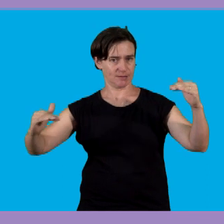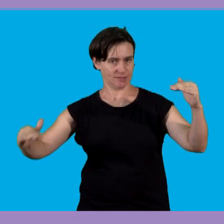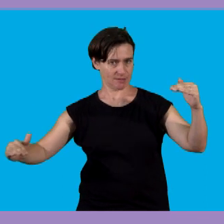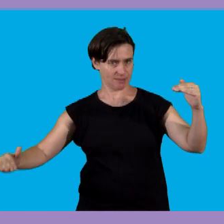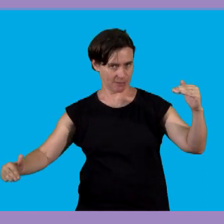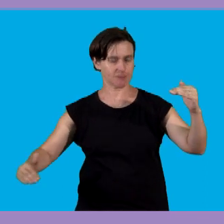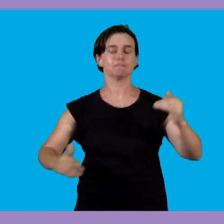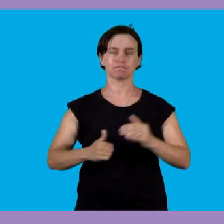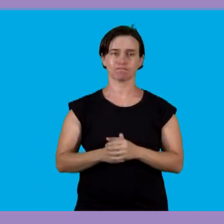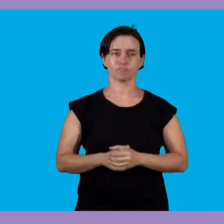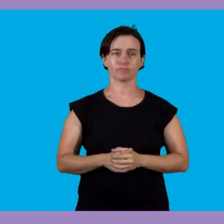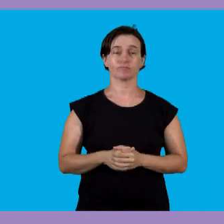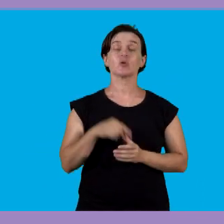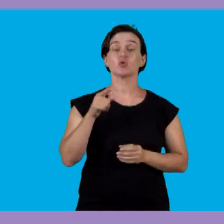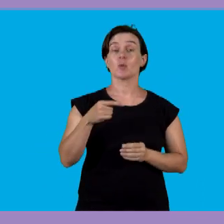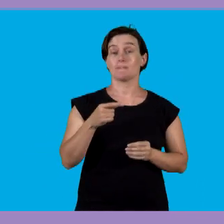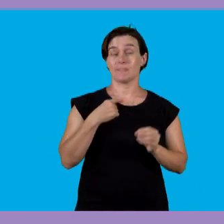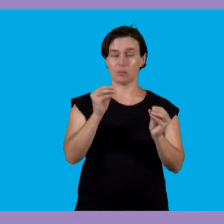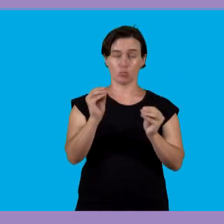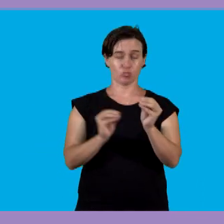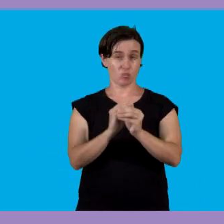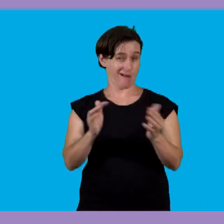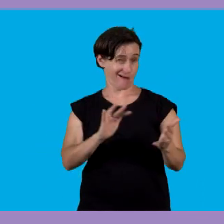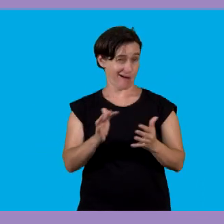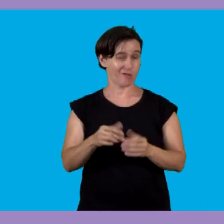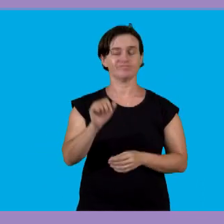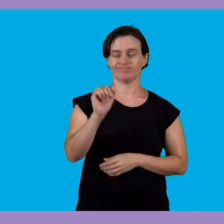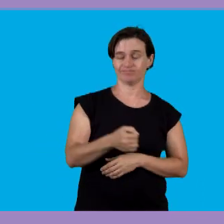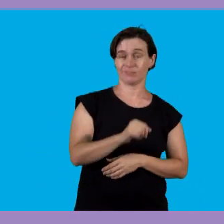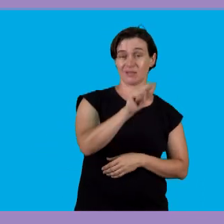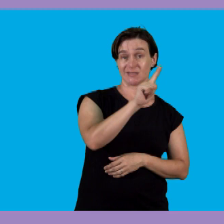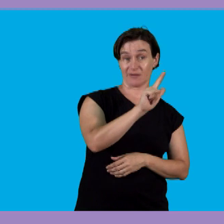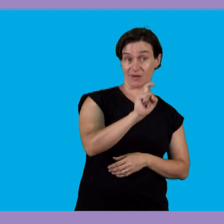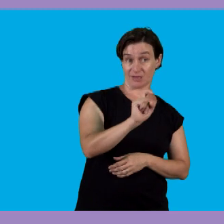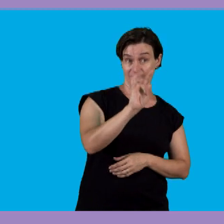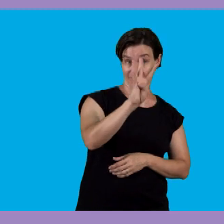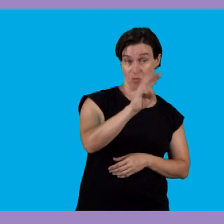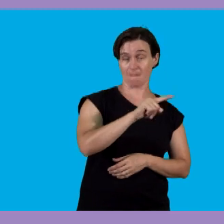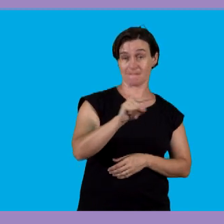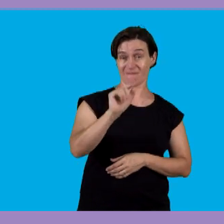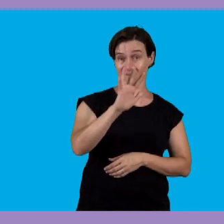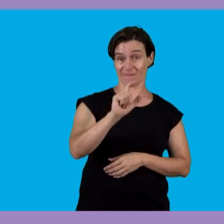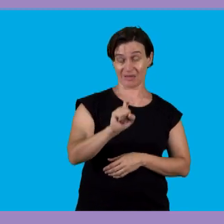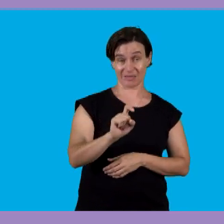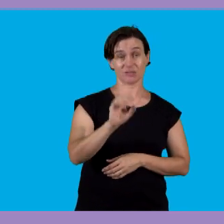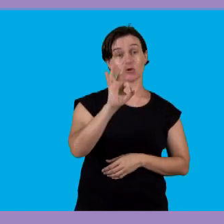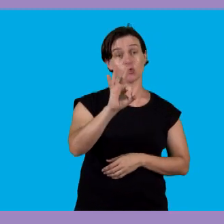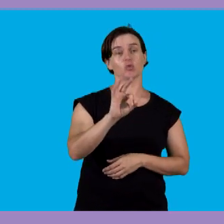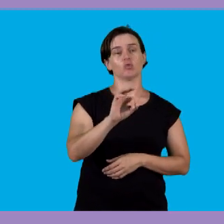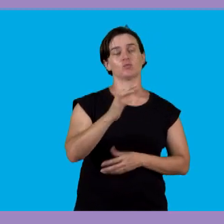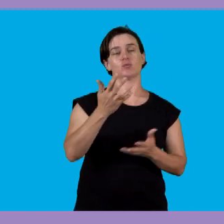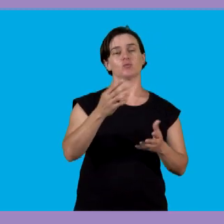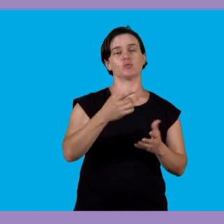this expression would then be arranged as, yes, we are going to start with the exponent